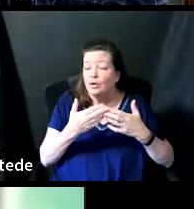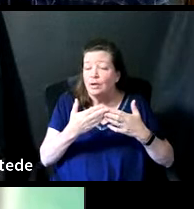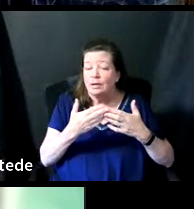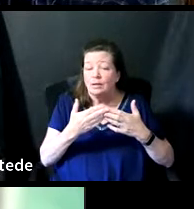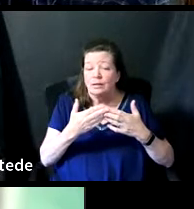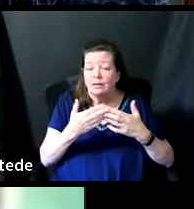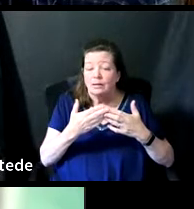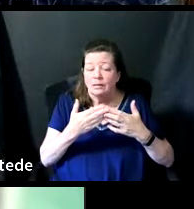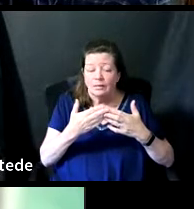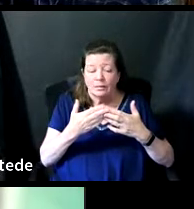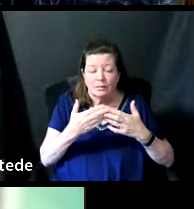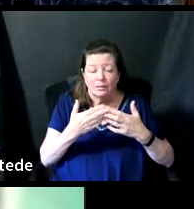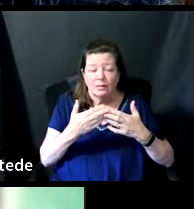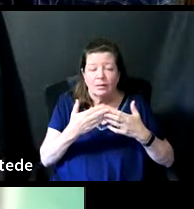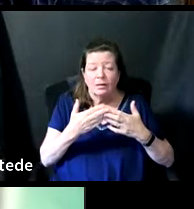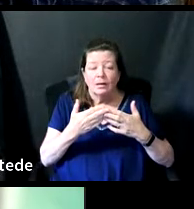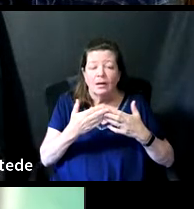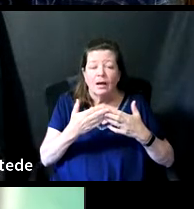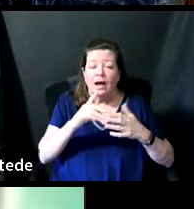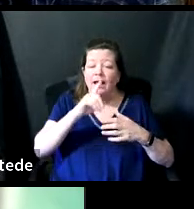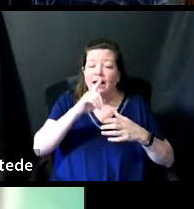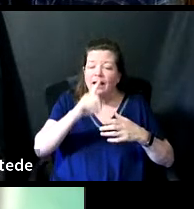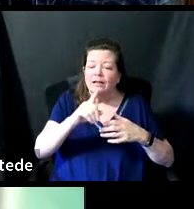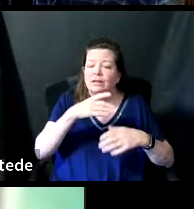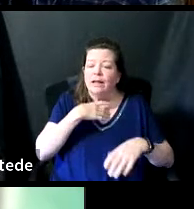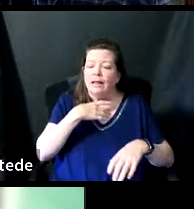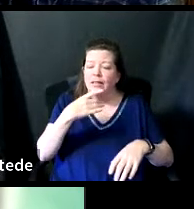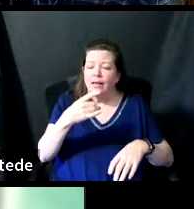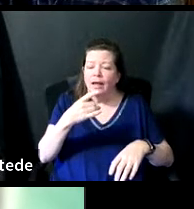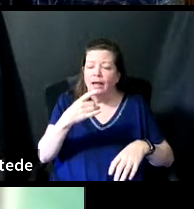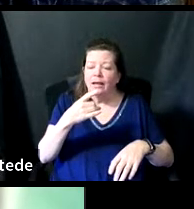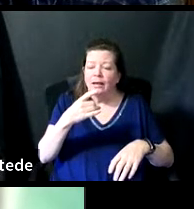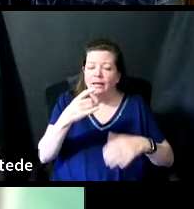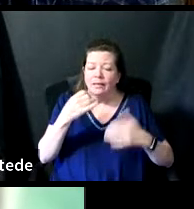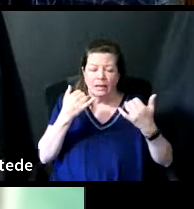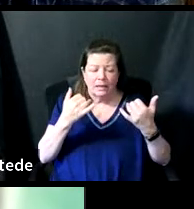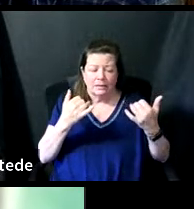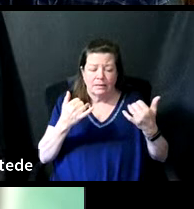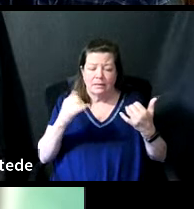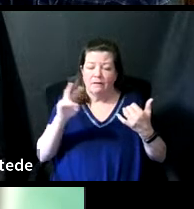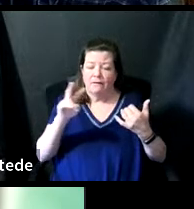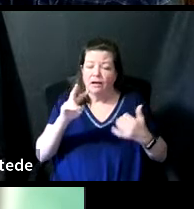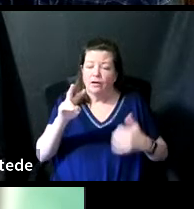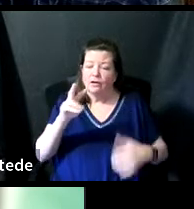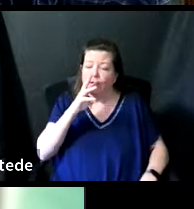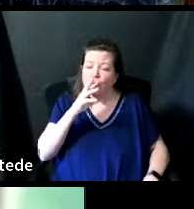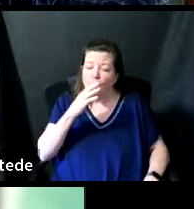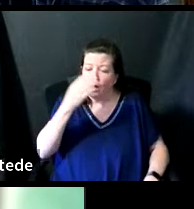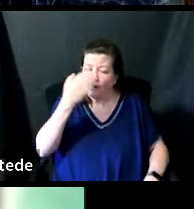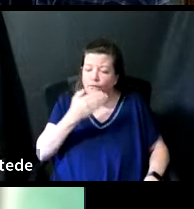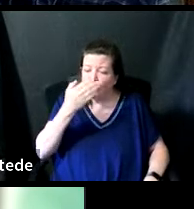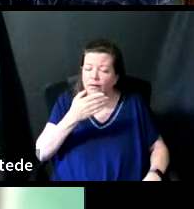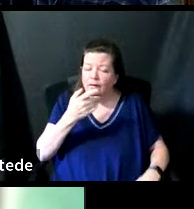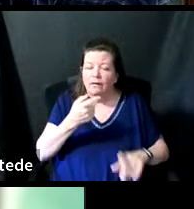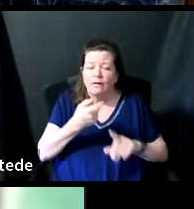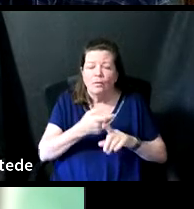This is Lynn. So I actually like the existing Vancouver waterfront from